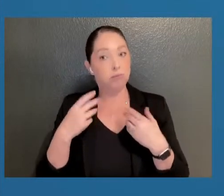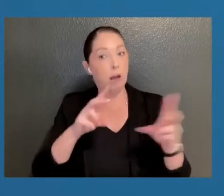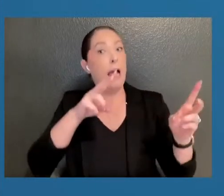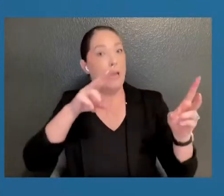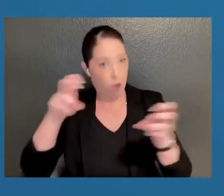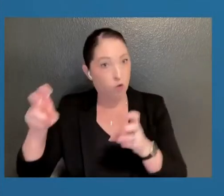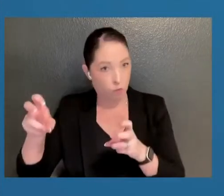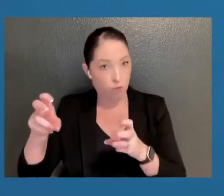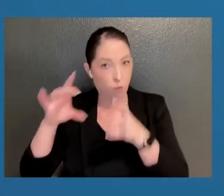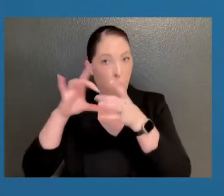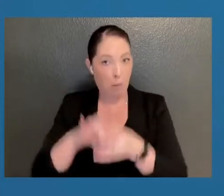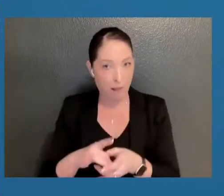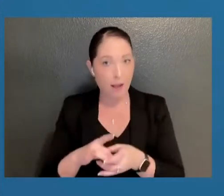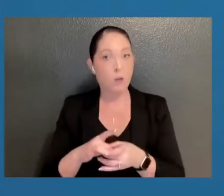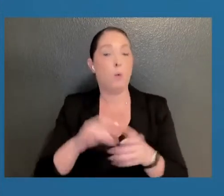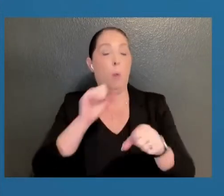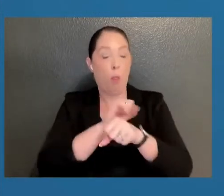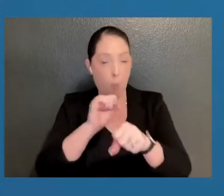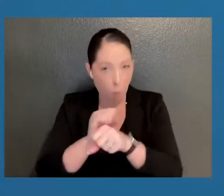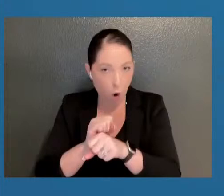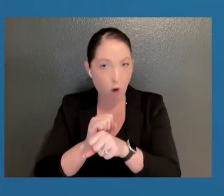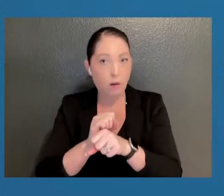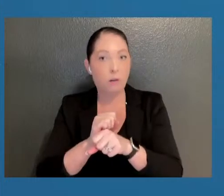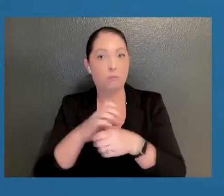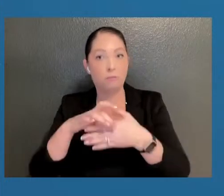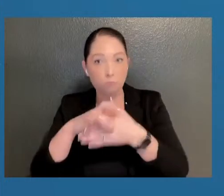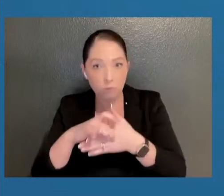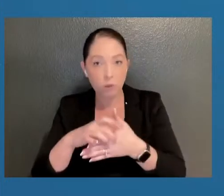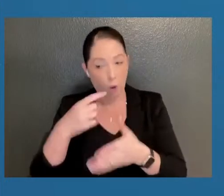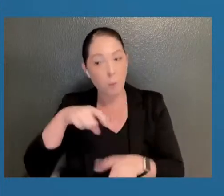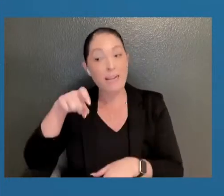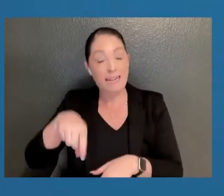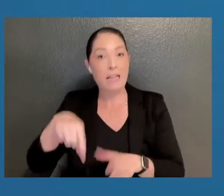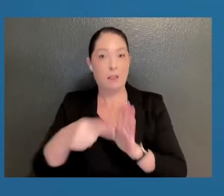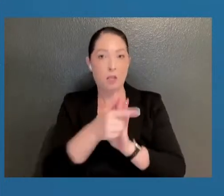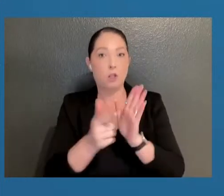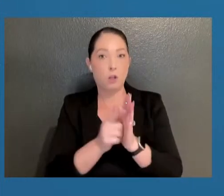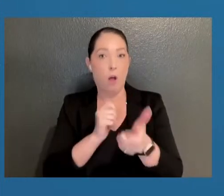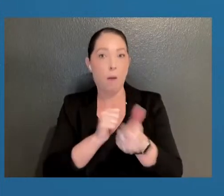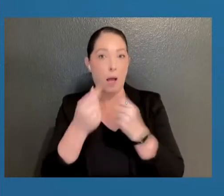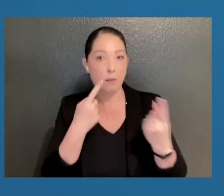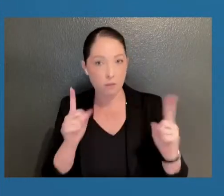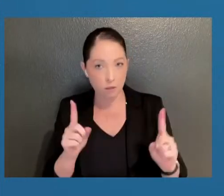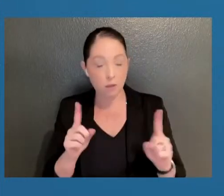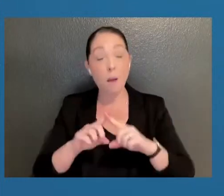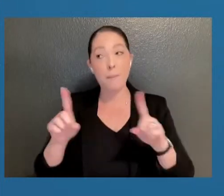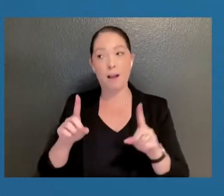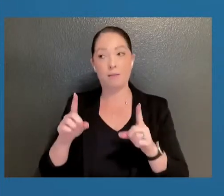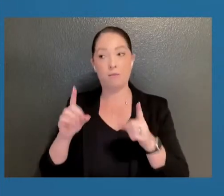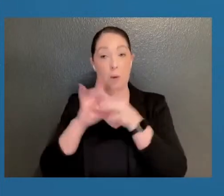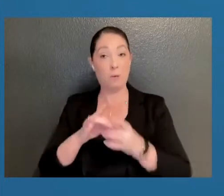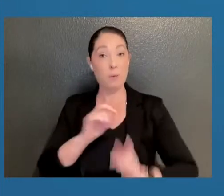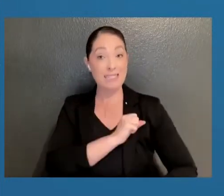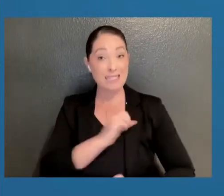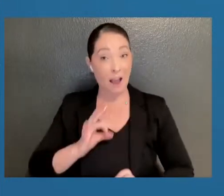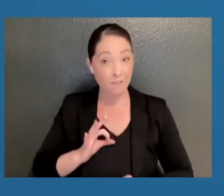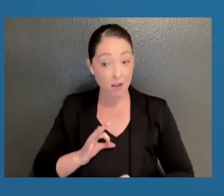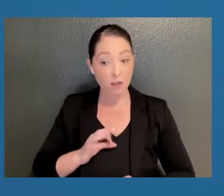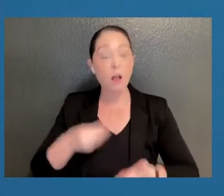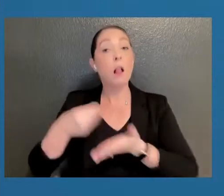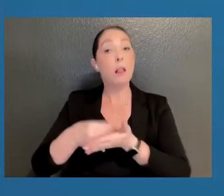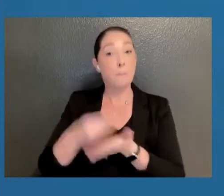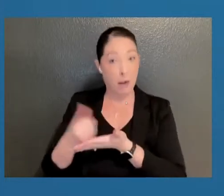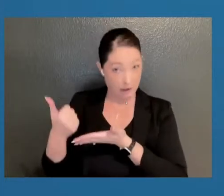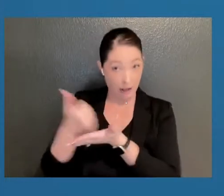the substance of the work, and we need this statute to be passed. But from a staffing, I think the funding has helped, and